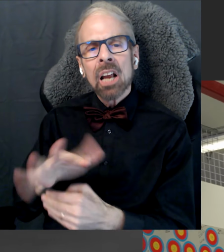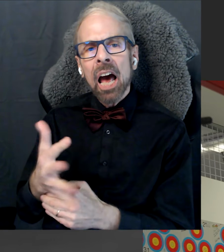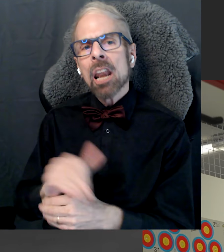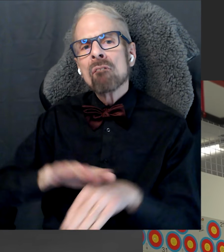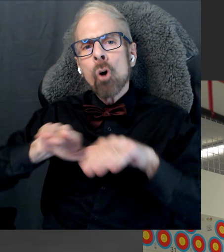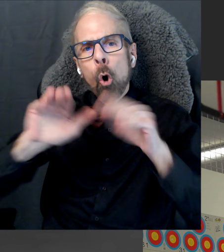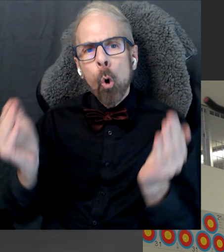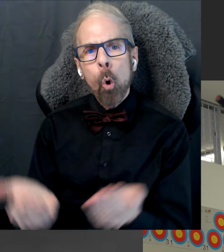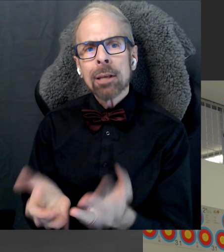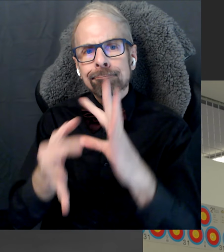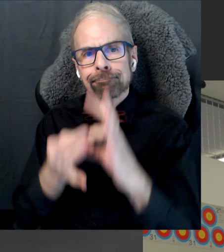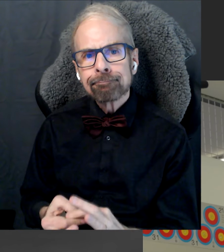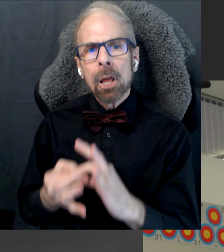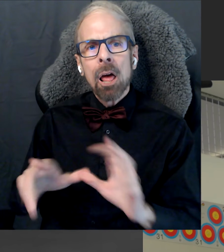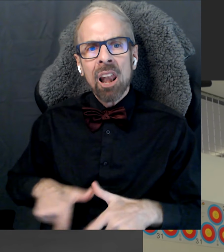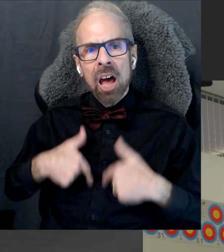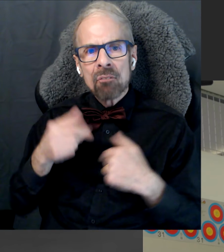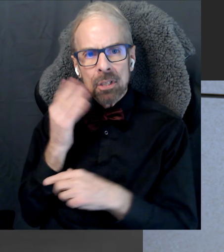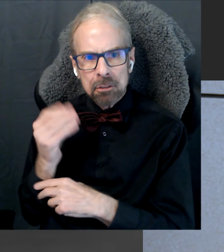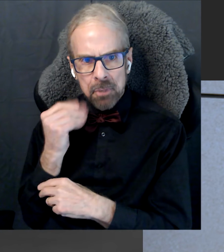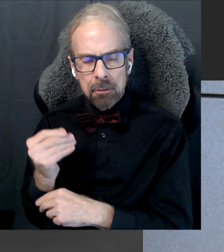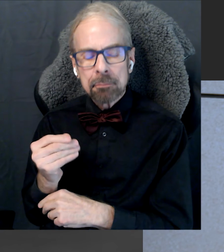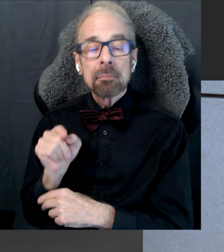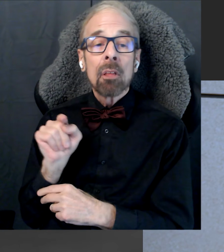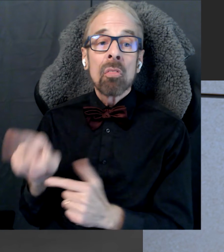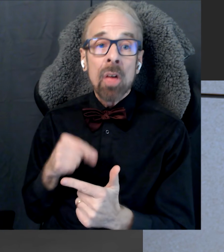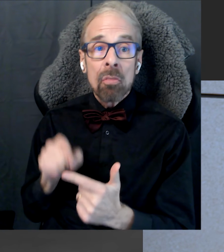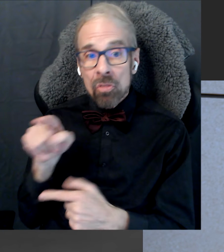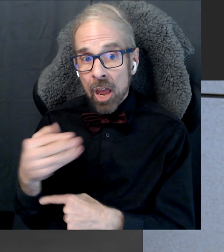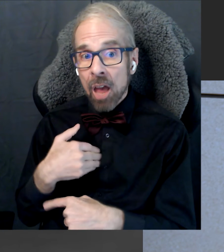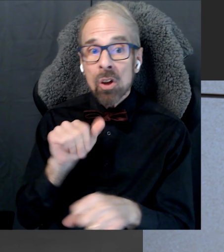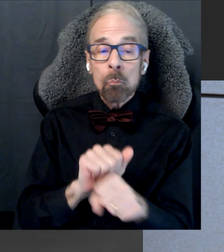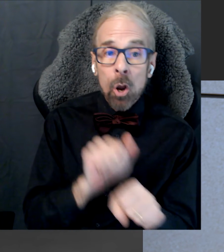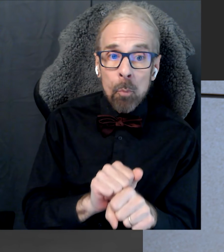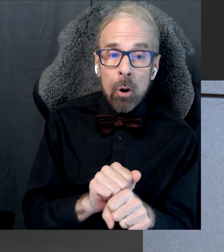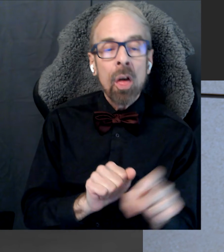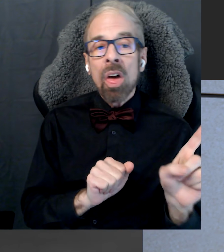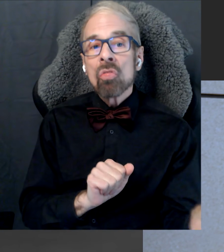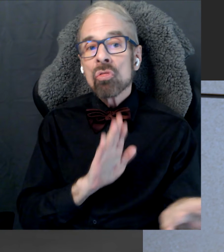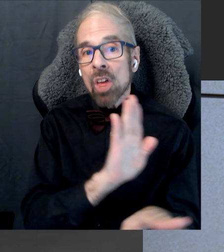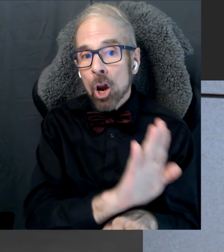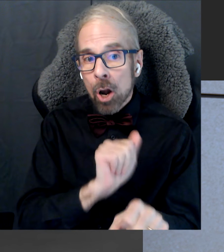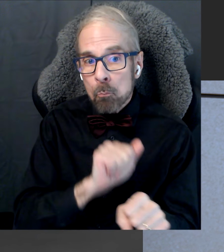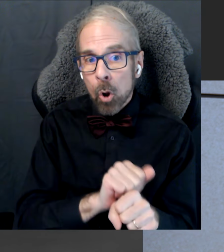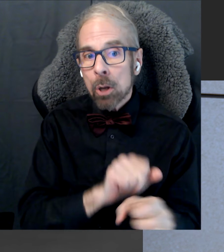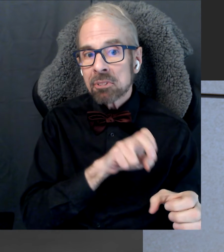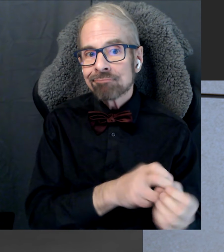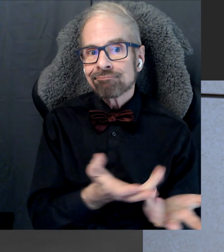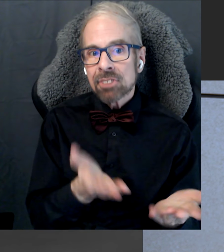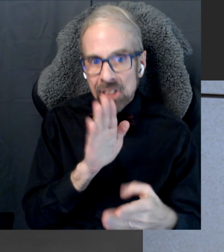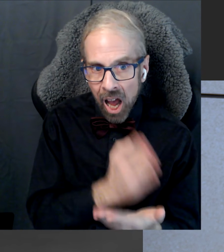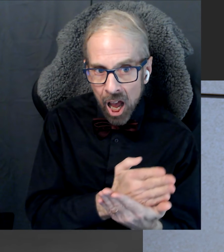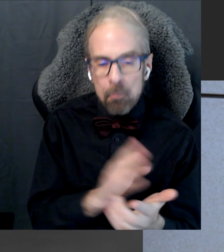of holistic life experience, so to speak. So then if they have employment and their employment drops off, they still have a community that they